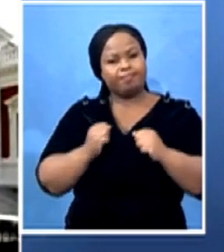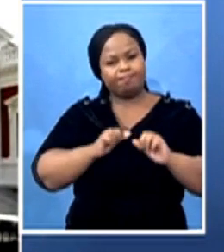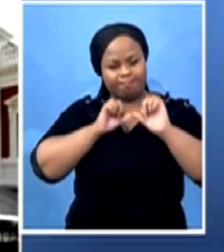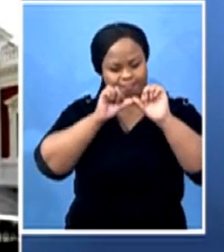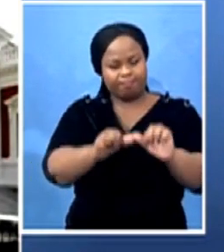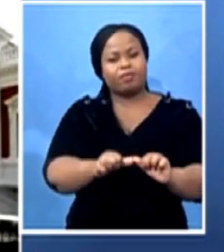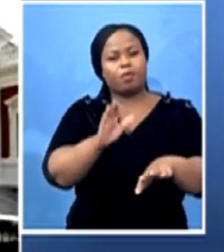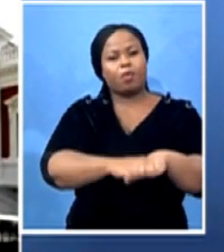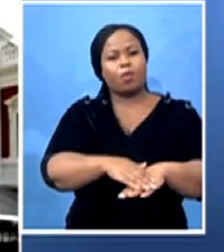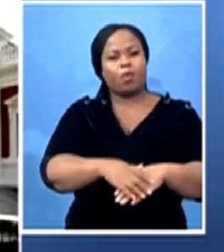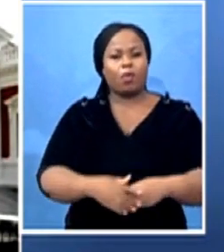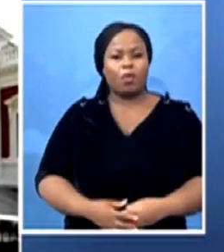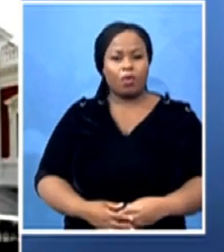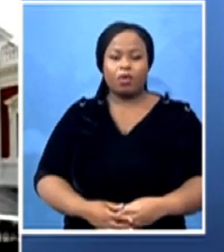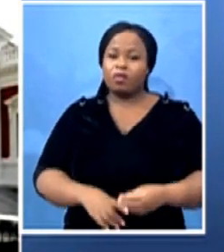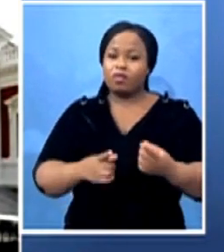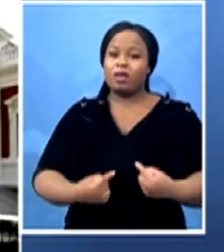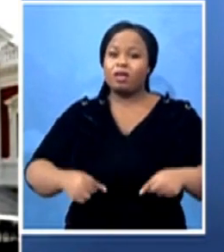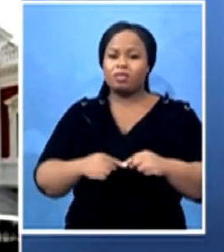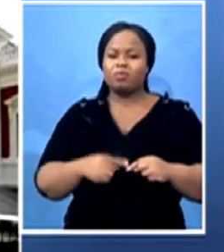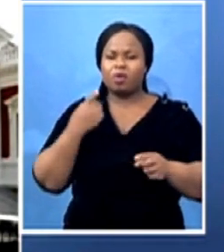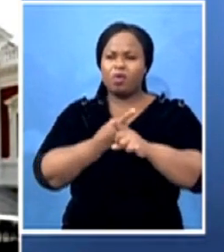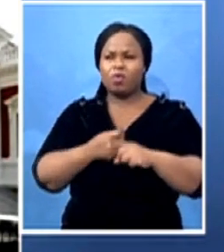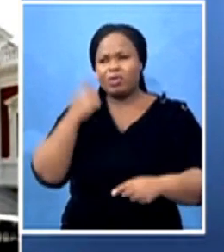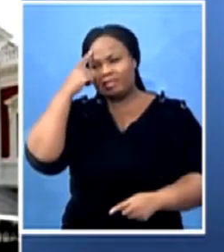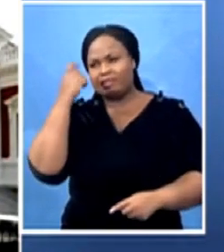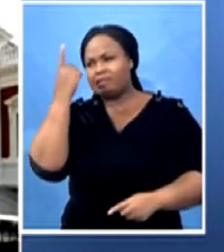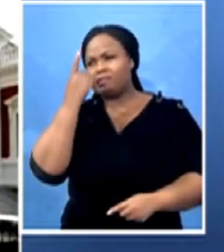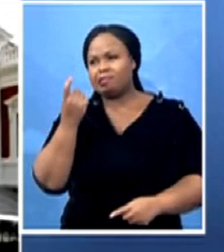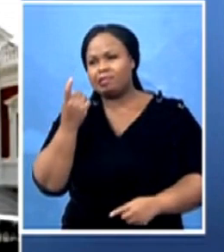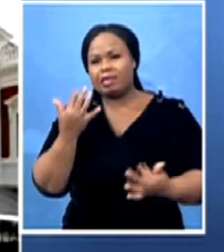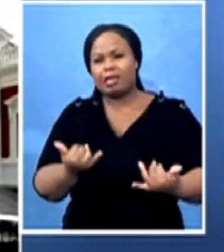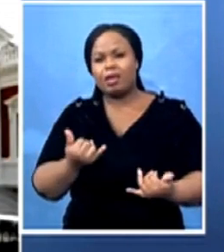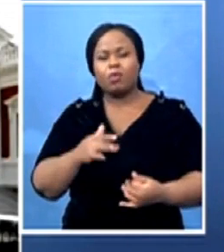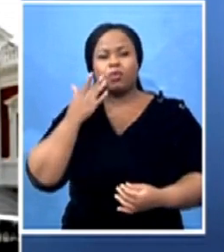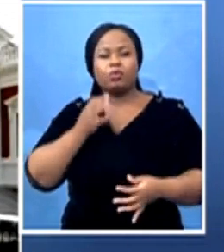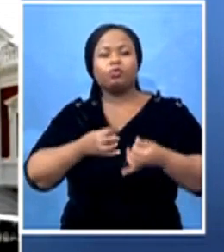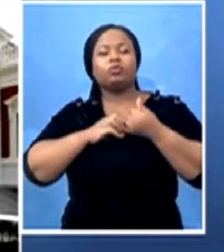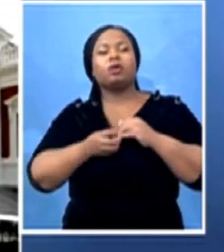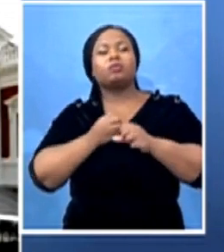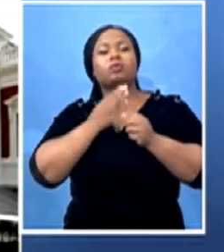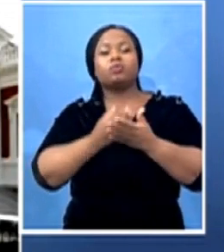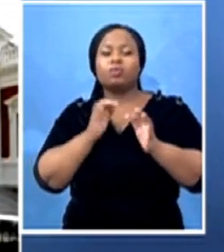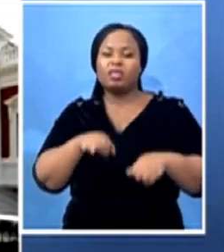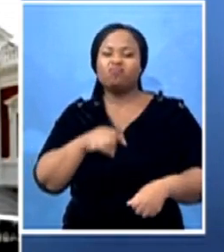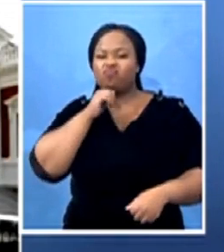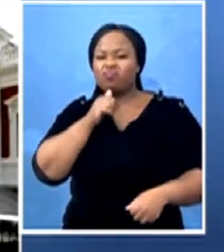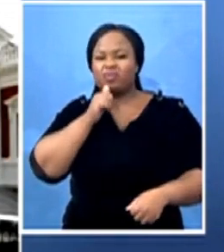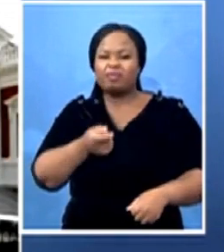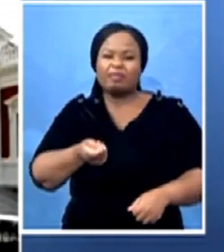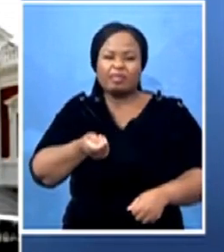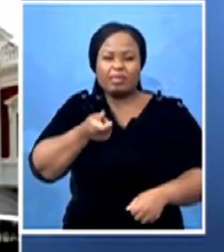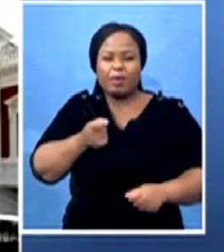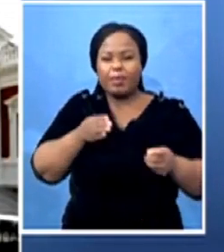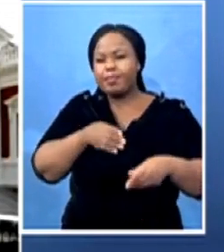awkward questions in the attempt to make sure that even the smallest voice in the streets of Soweto or